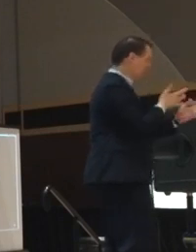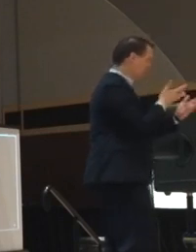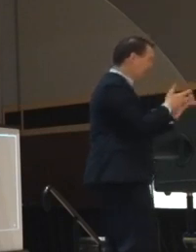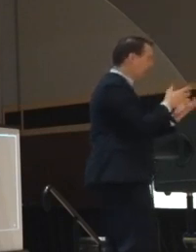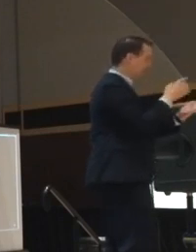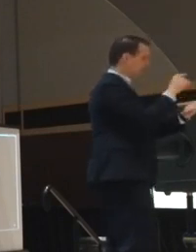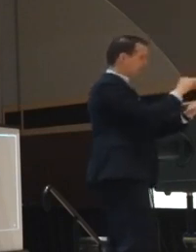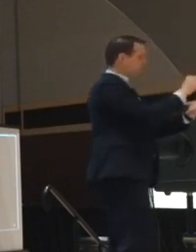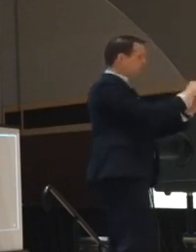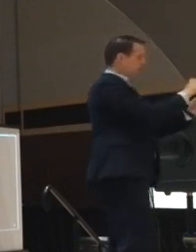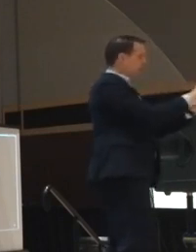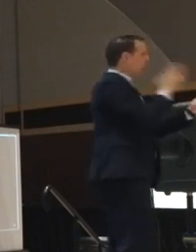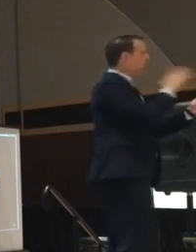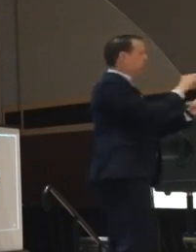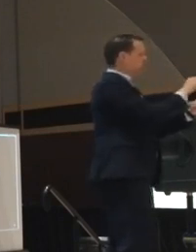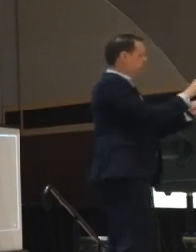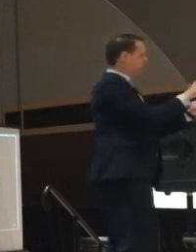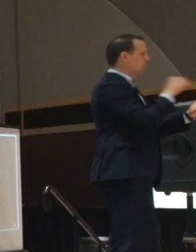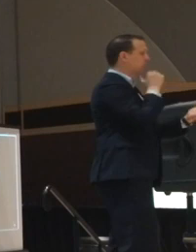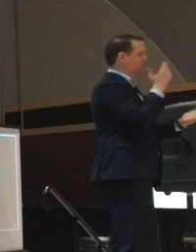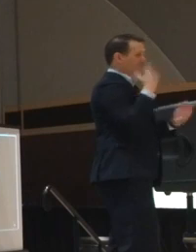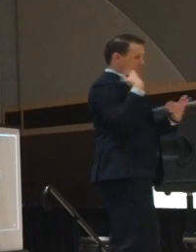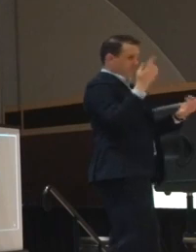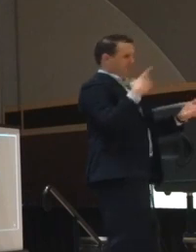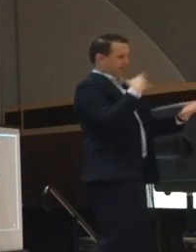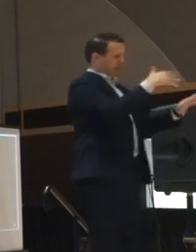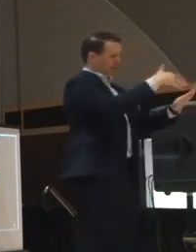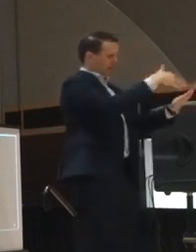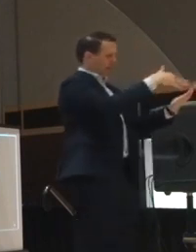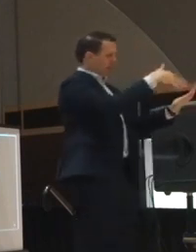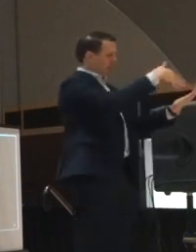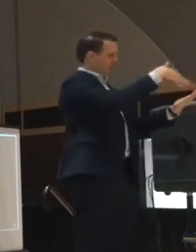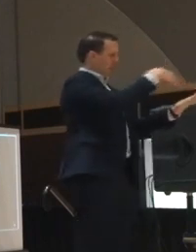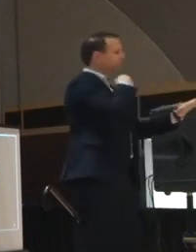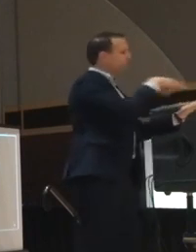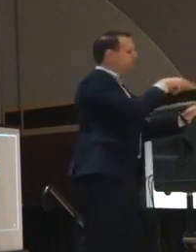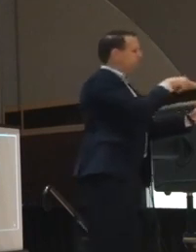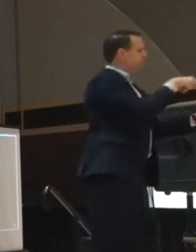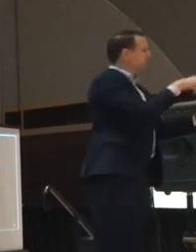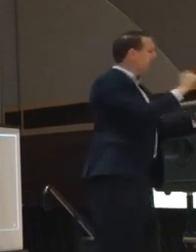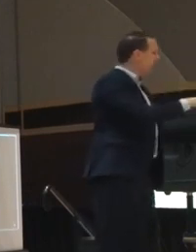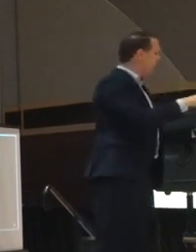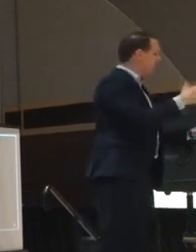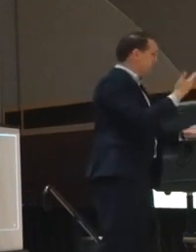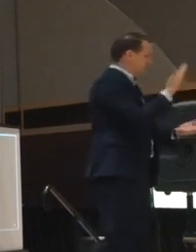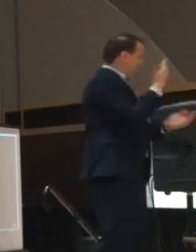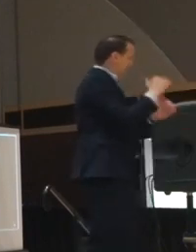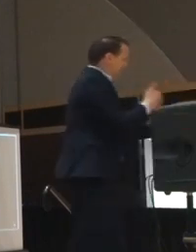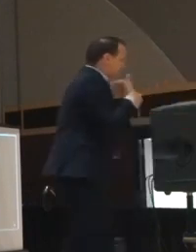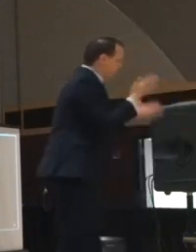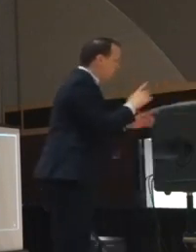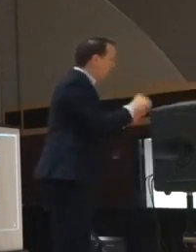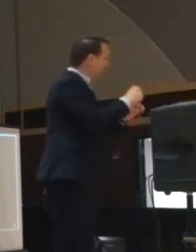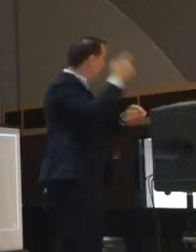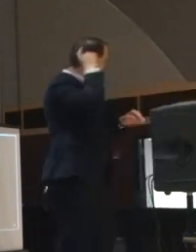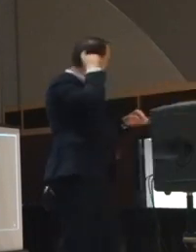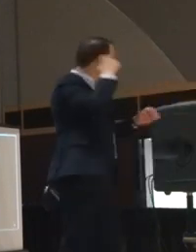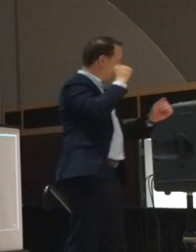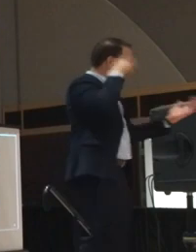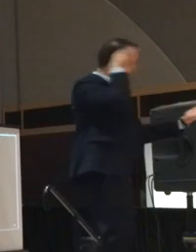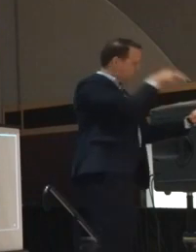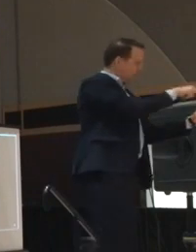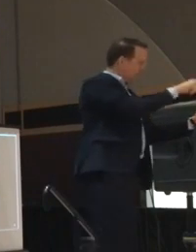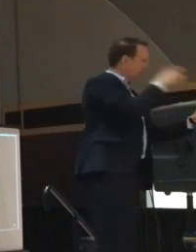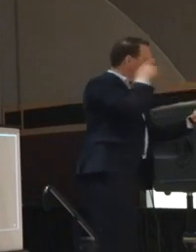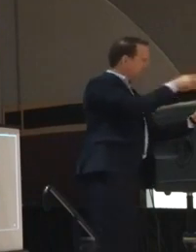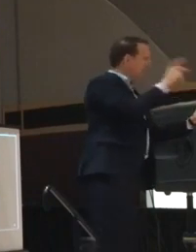stops jiggling. How it works, nobody really knows. Except in the back of the head, you got circuits back here for shape, color, motion, and texture. They